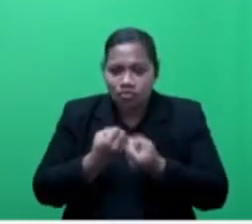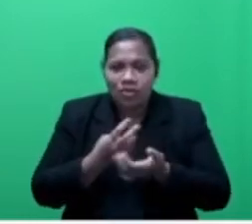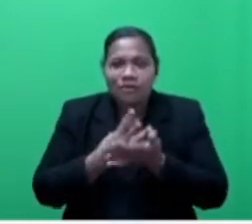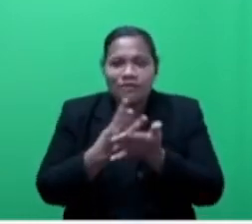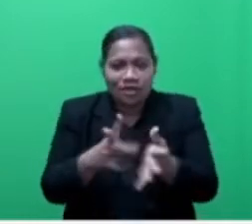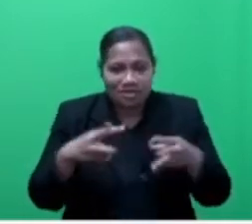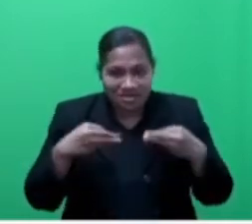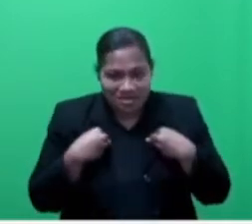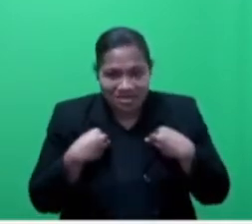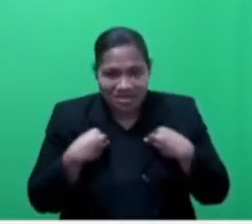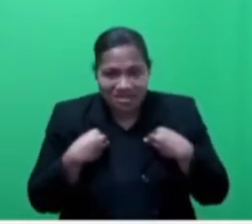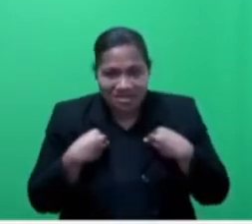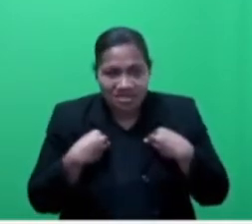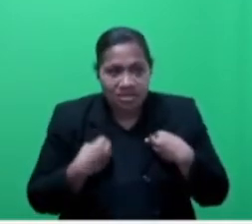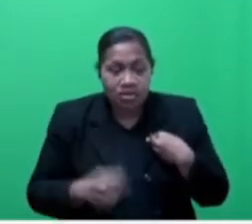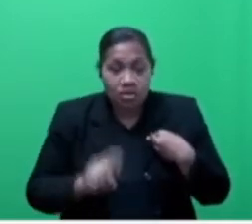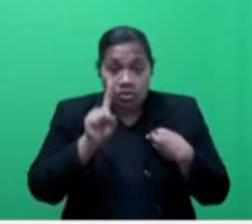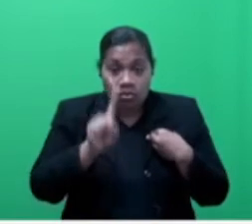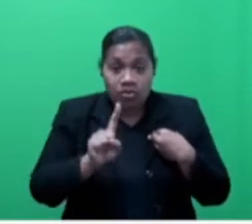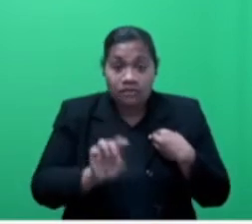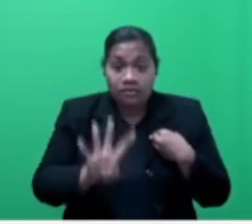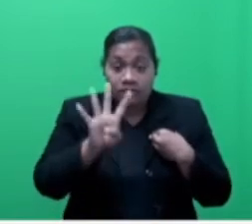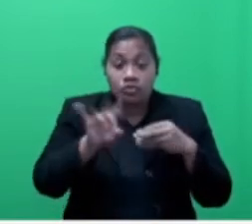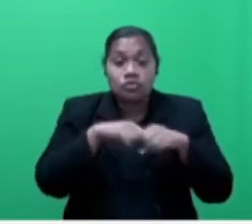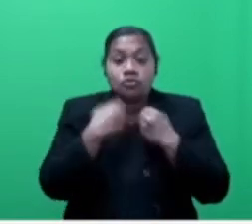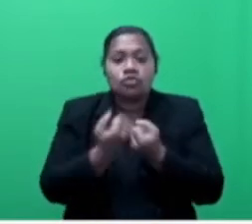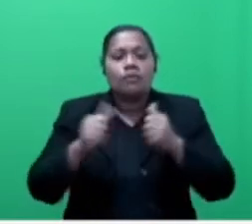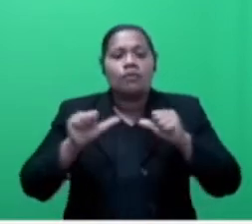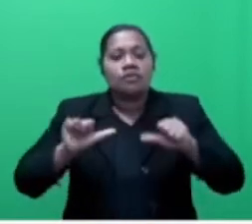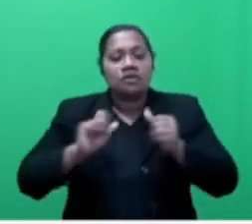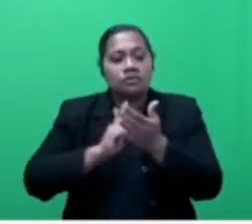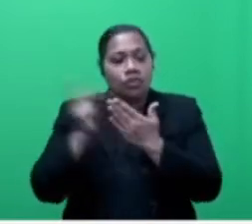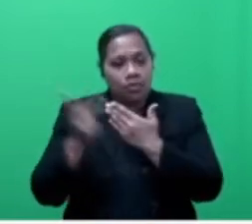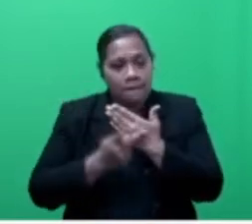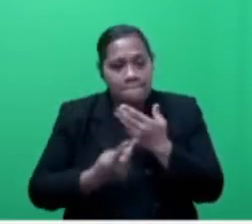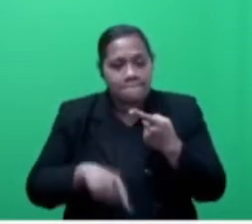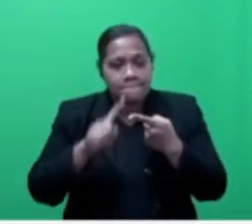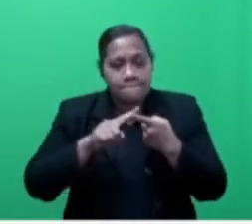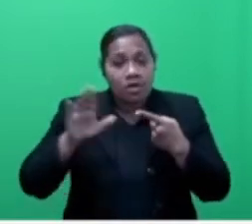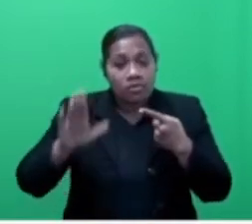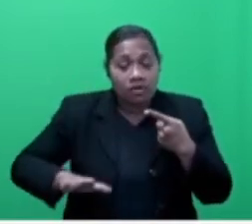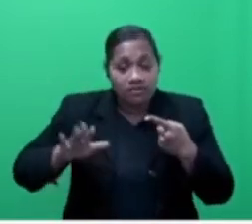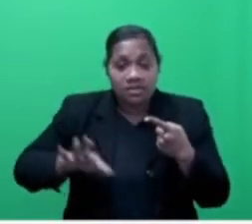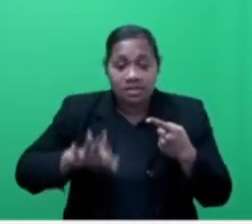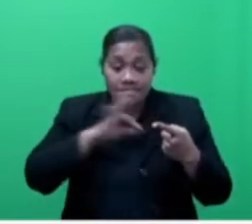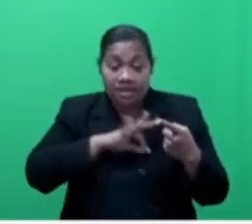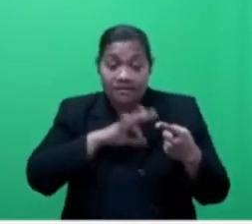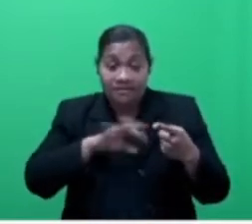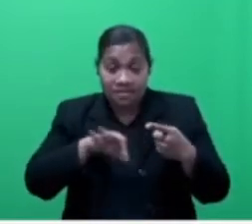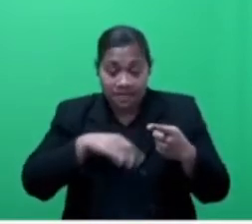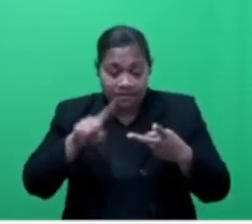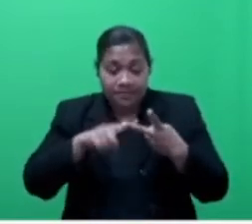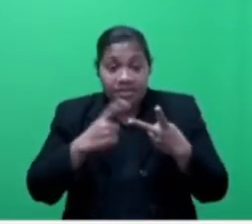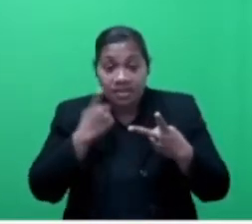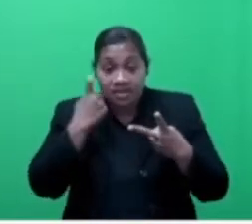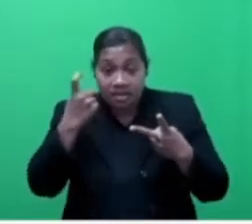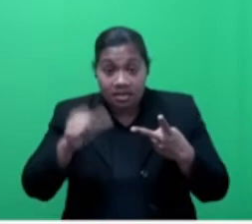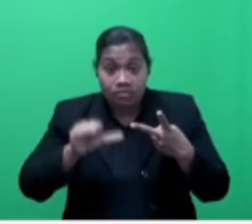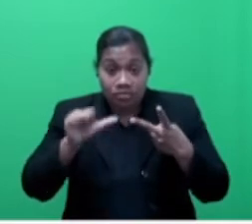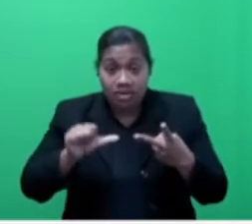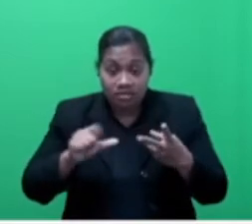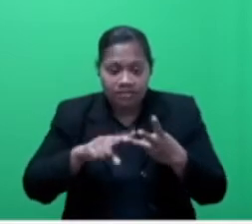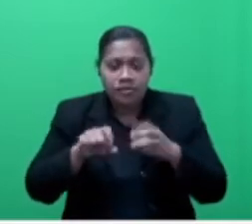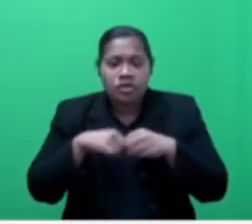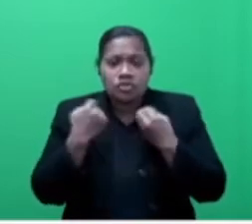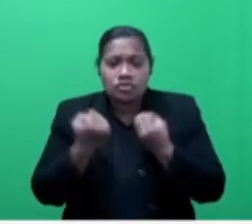recipient of one of the 4 social protection programs that we have. That's Poverty Benefit Scheme, Care and Protection, Social